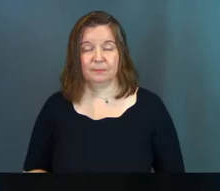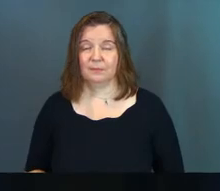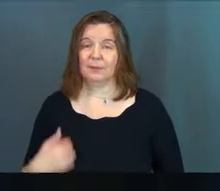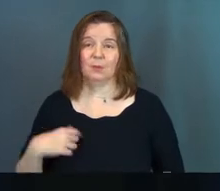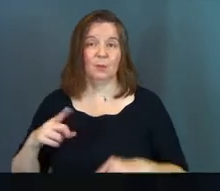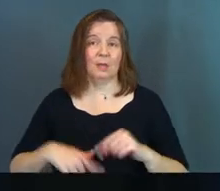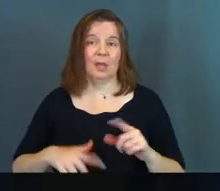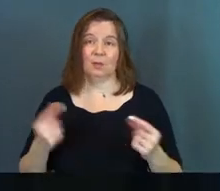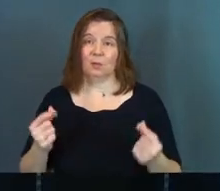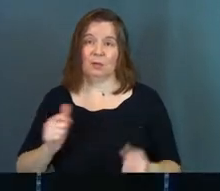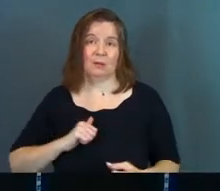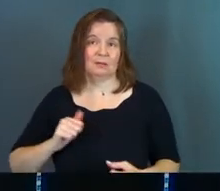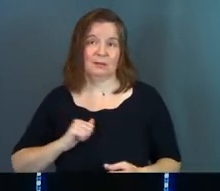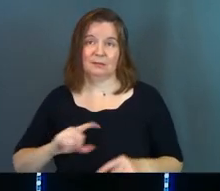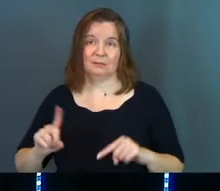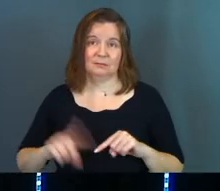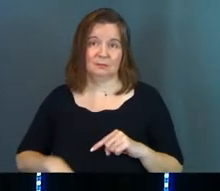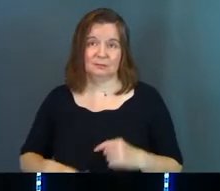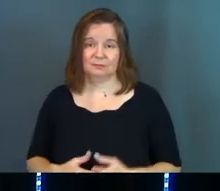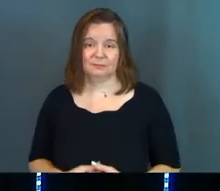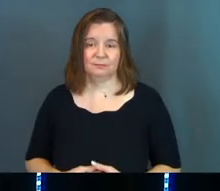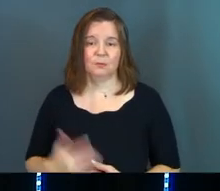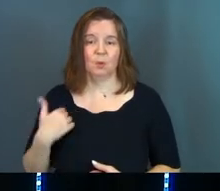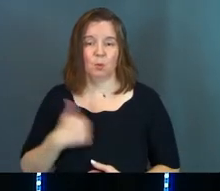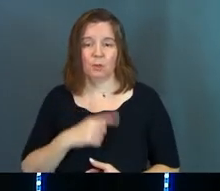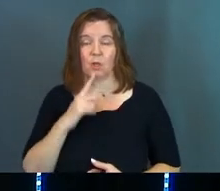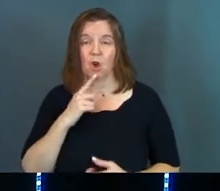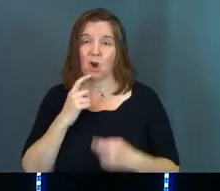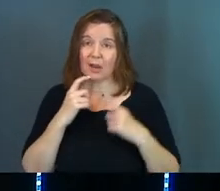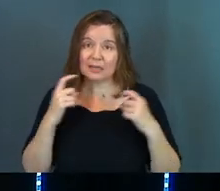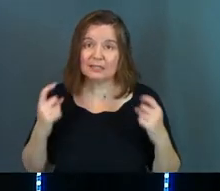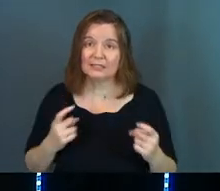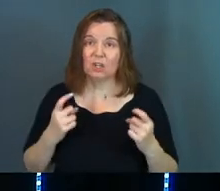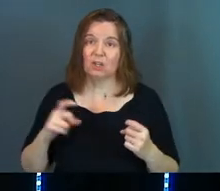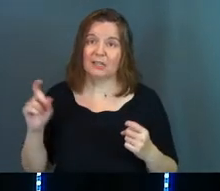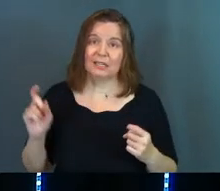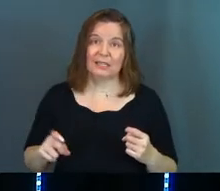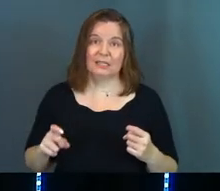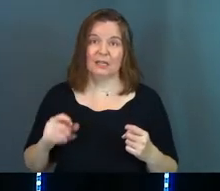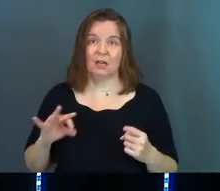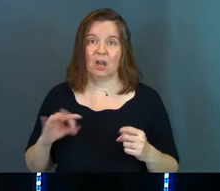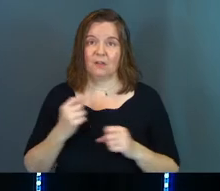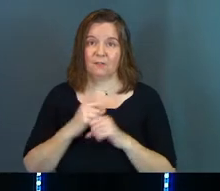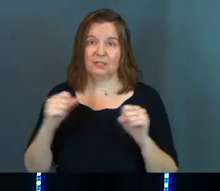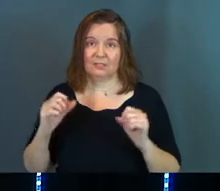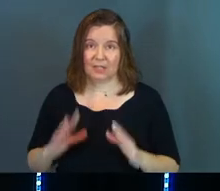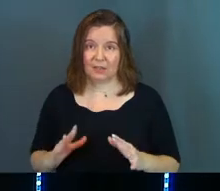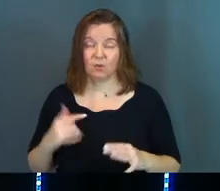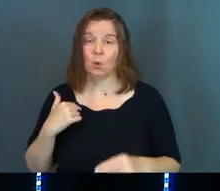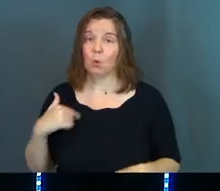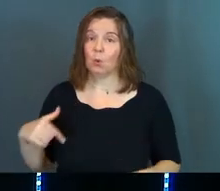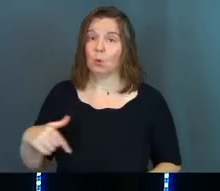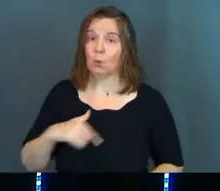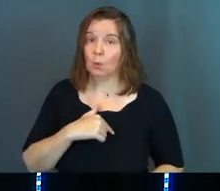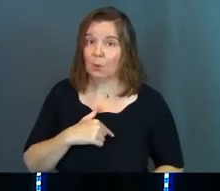But we can't do it ourselves. We are sinners in need of a Savior.